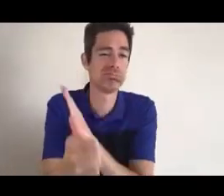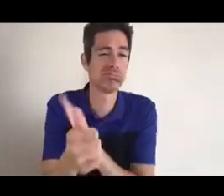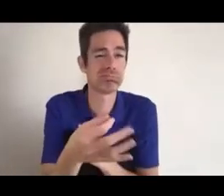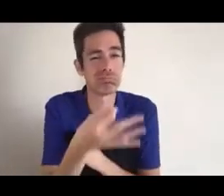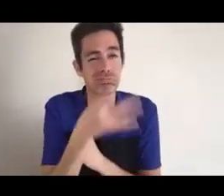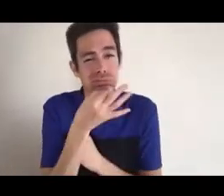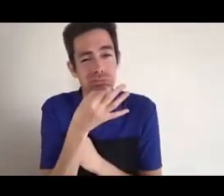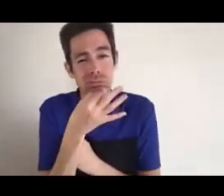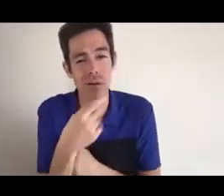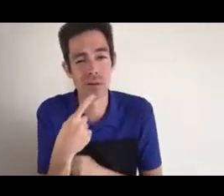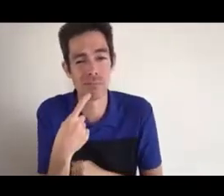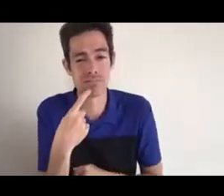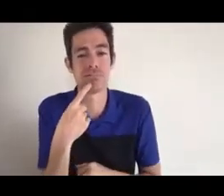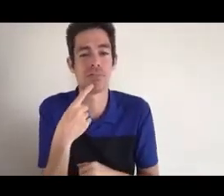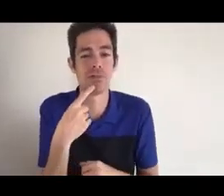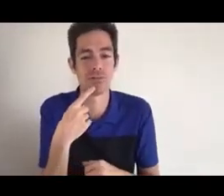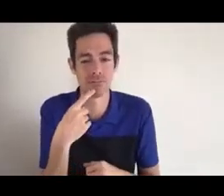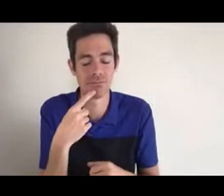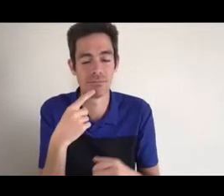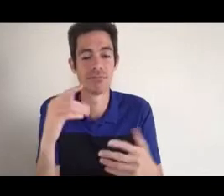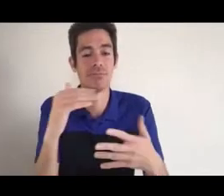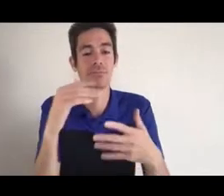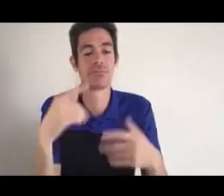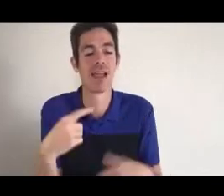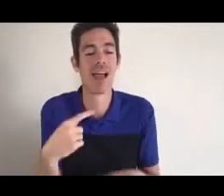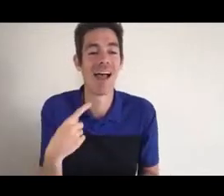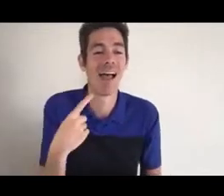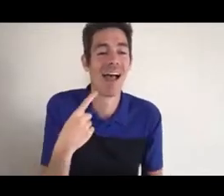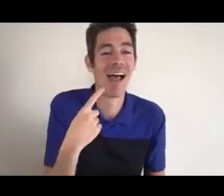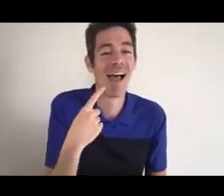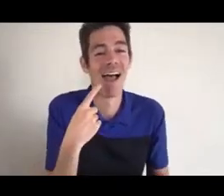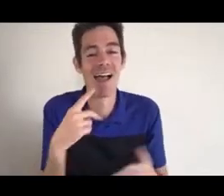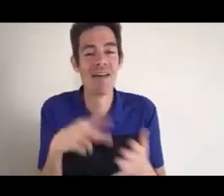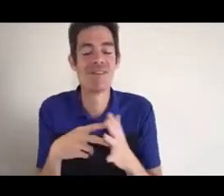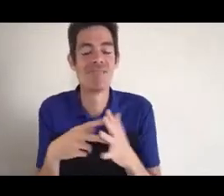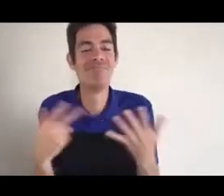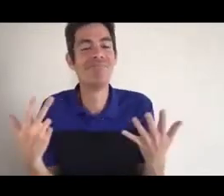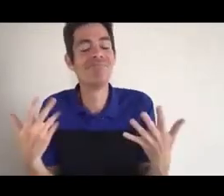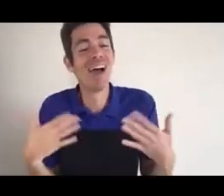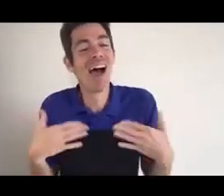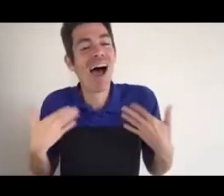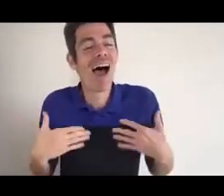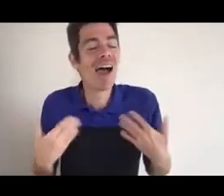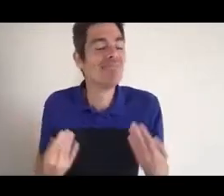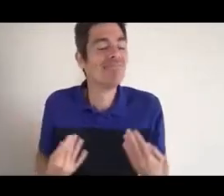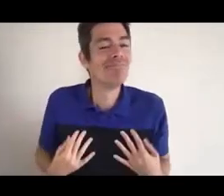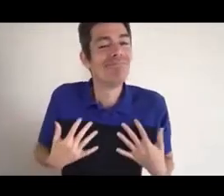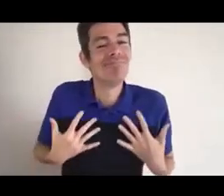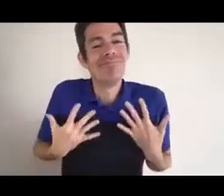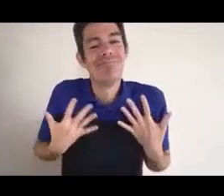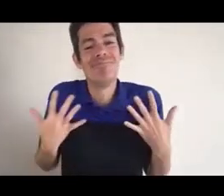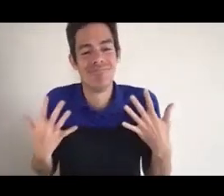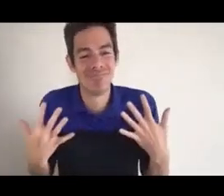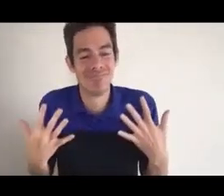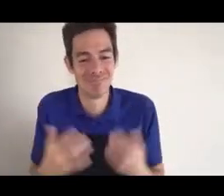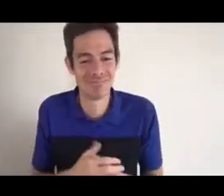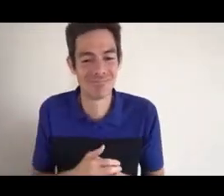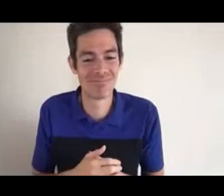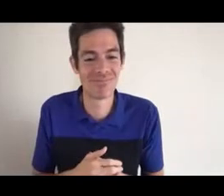This one, the blow raspberry, means pro, expert. Open smile,